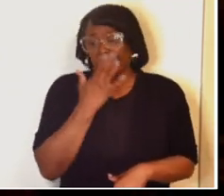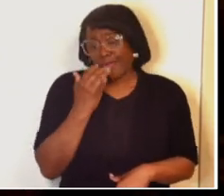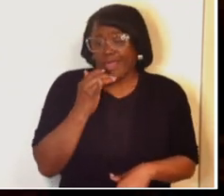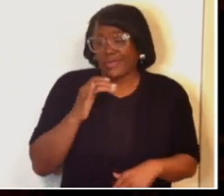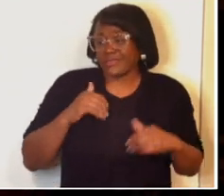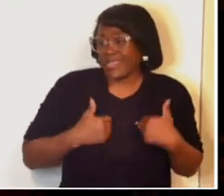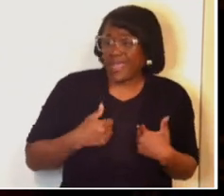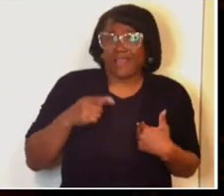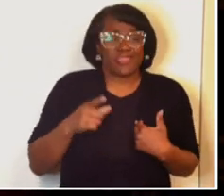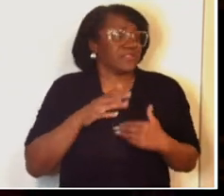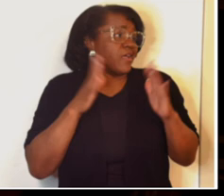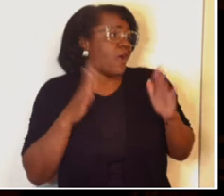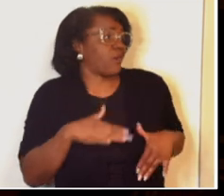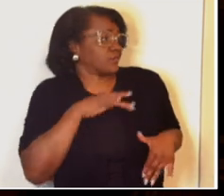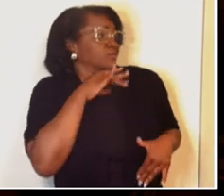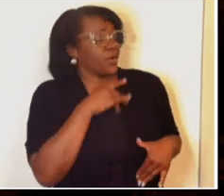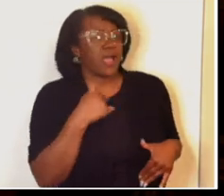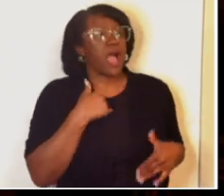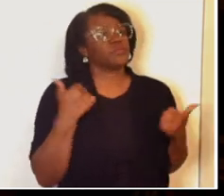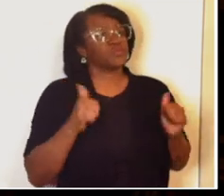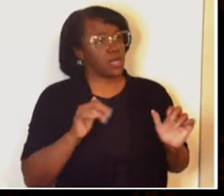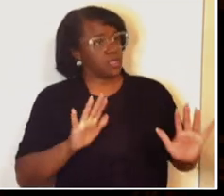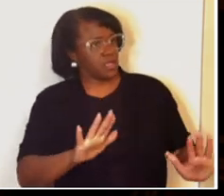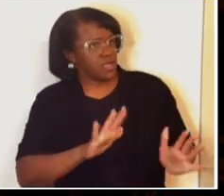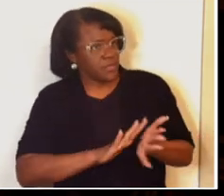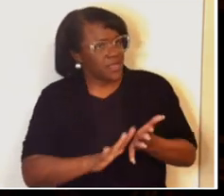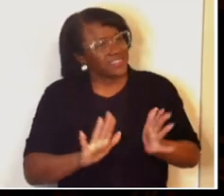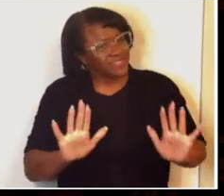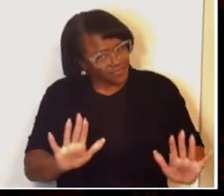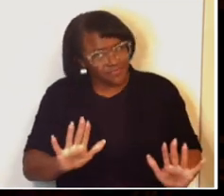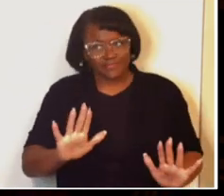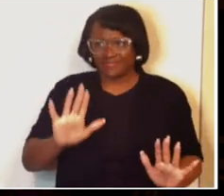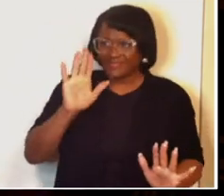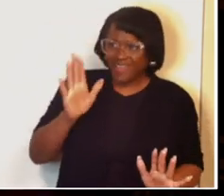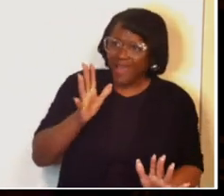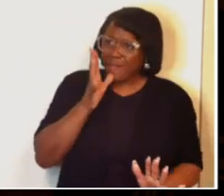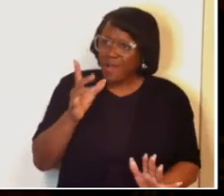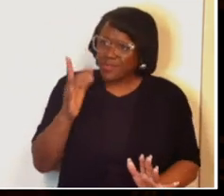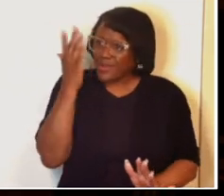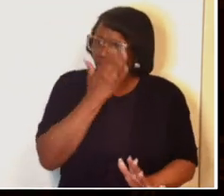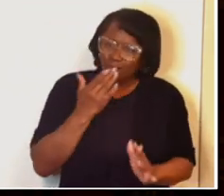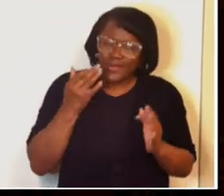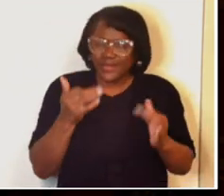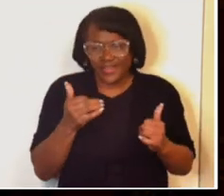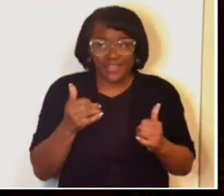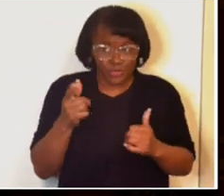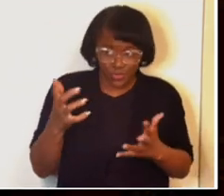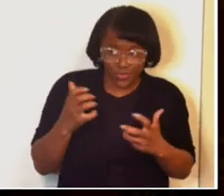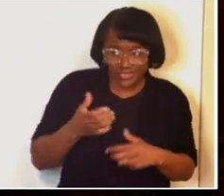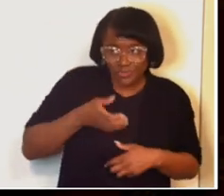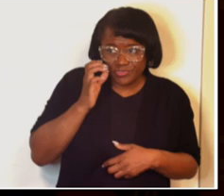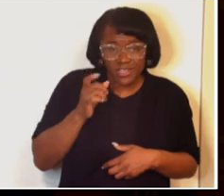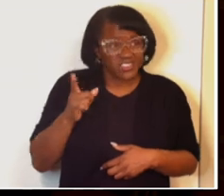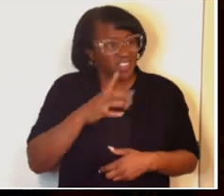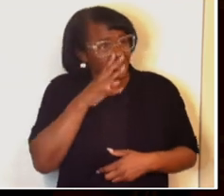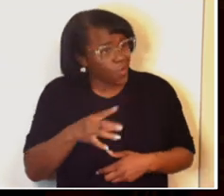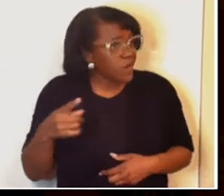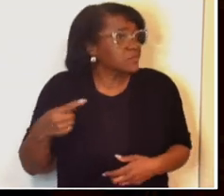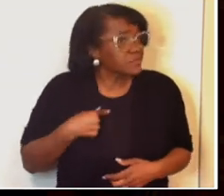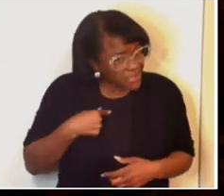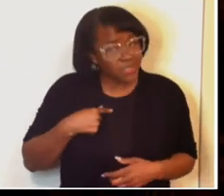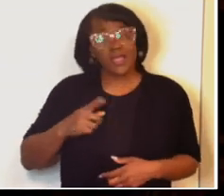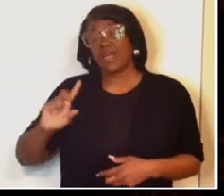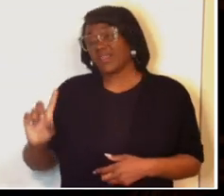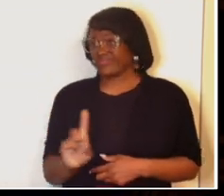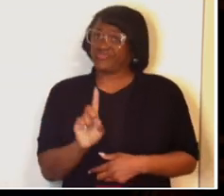I'm trying to be nice. I'm like, hi, mommy, you look great. Would you like something to drink? She ignores me walking all up through here like she